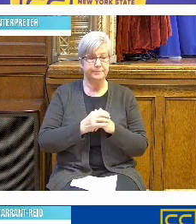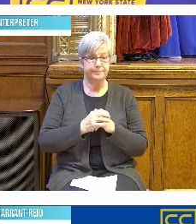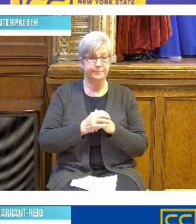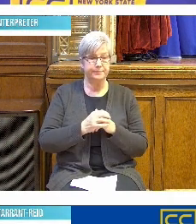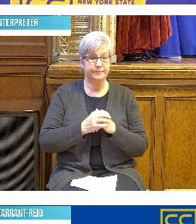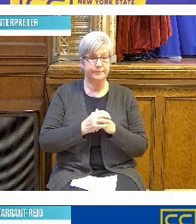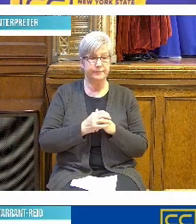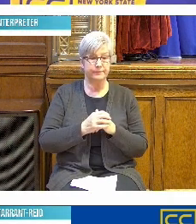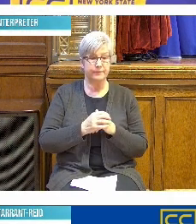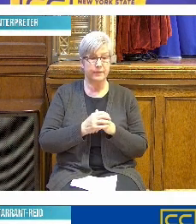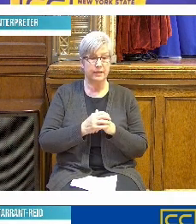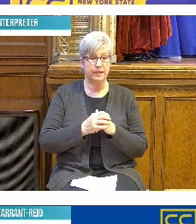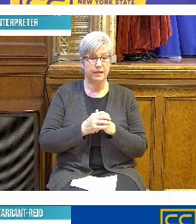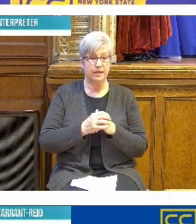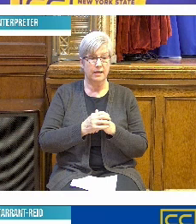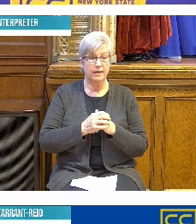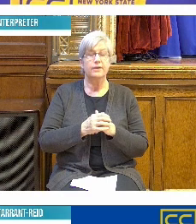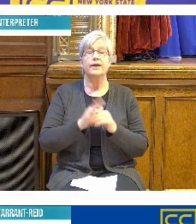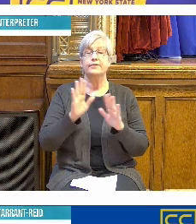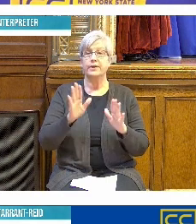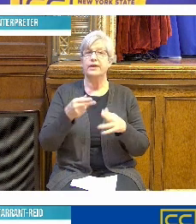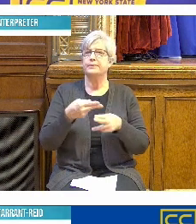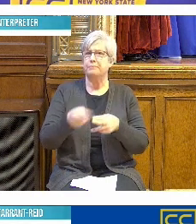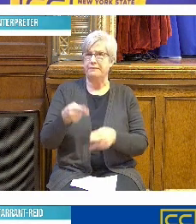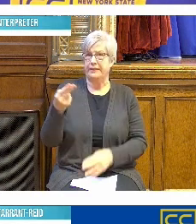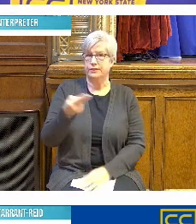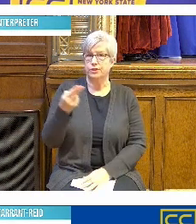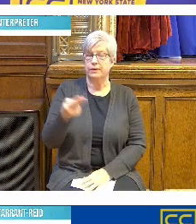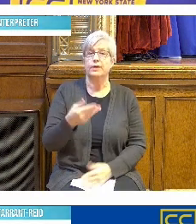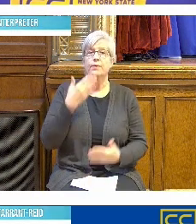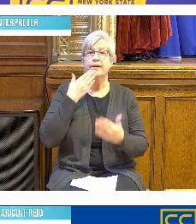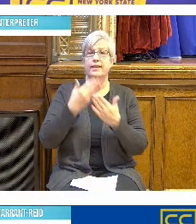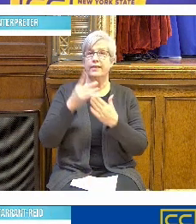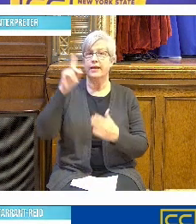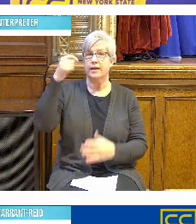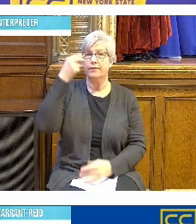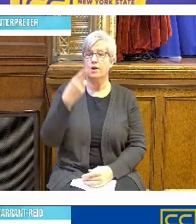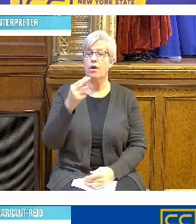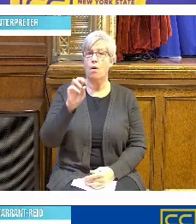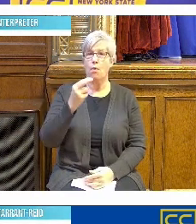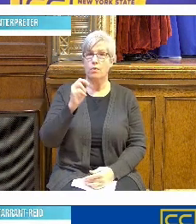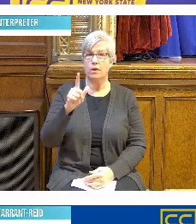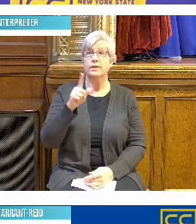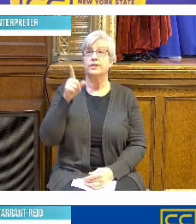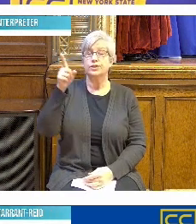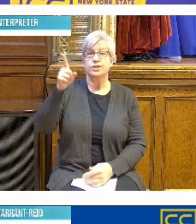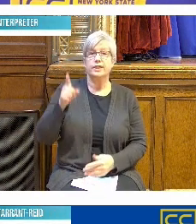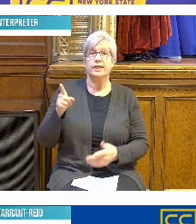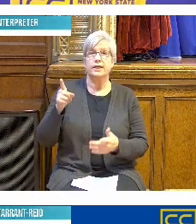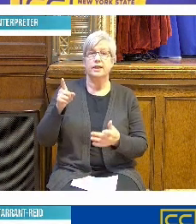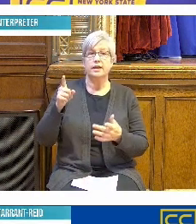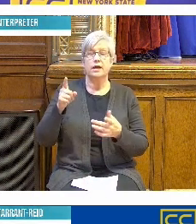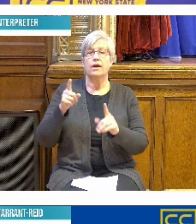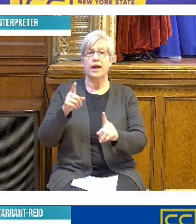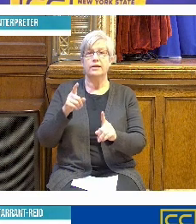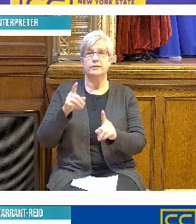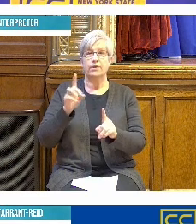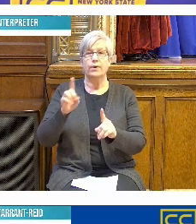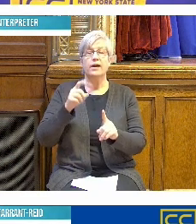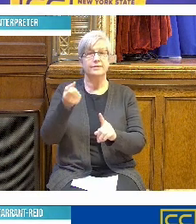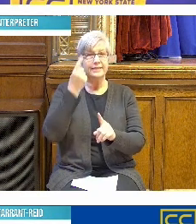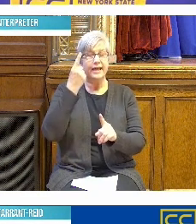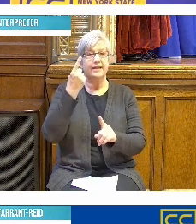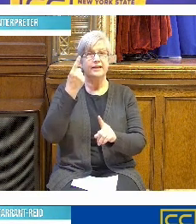And provide you just a little bit of the history, and we want to thank Governor Hochul. She signed, and I want to just acknowledge that there are